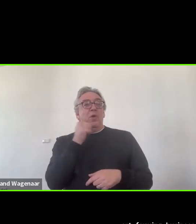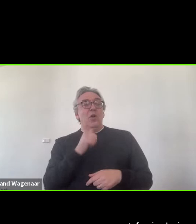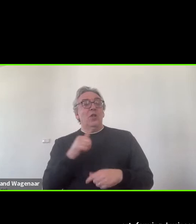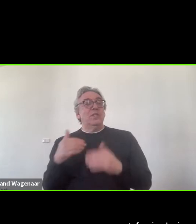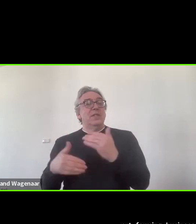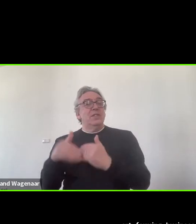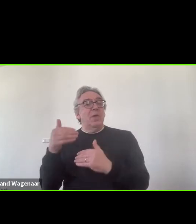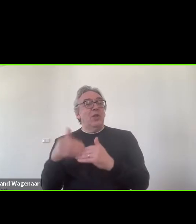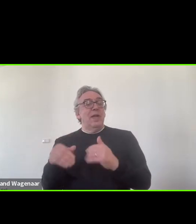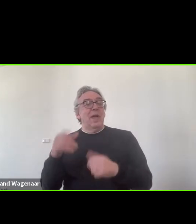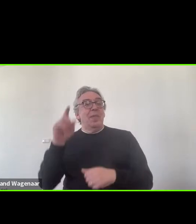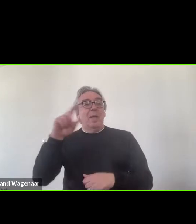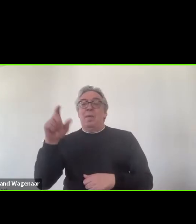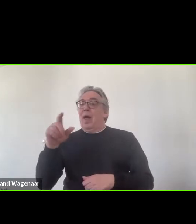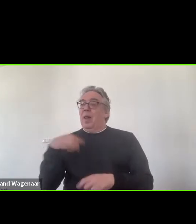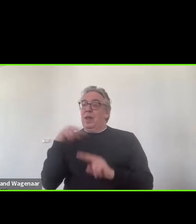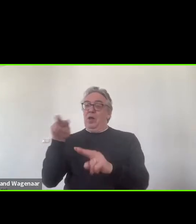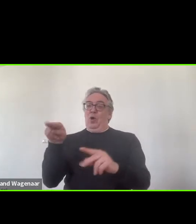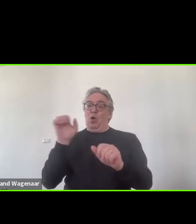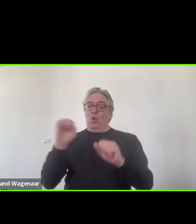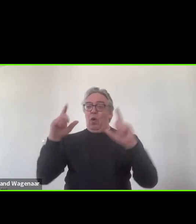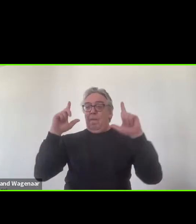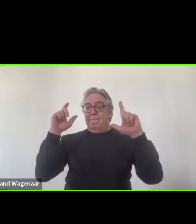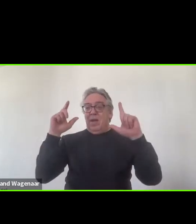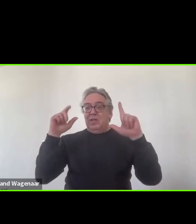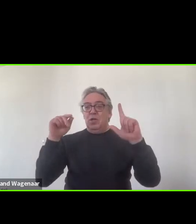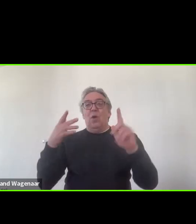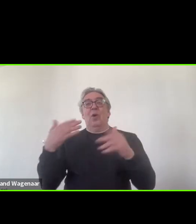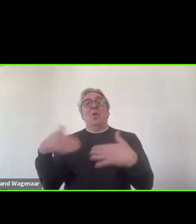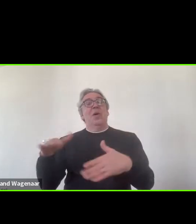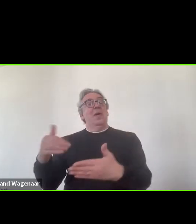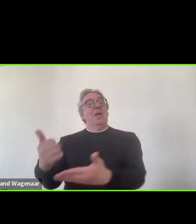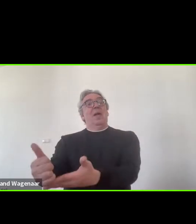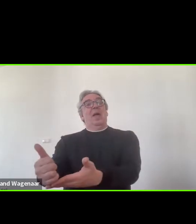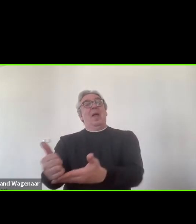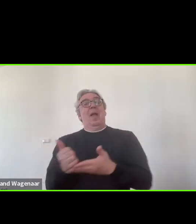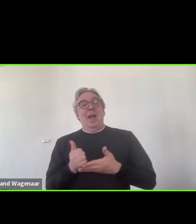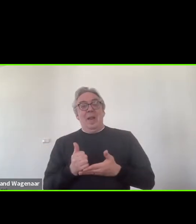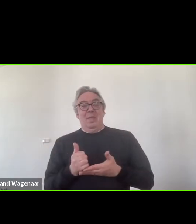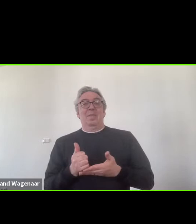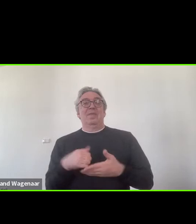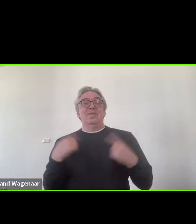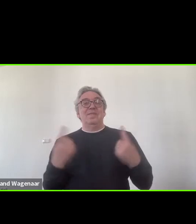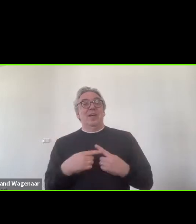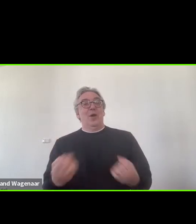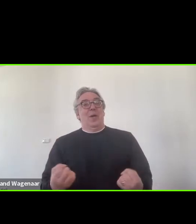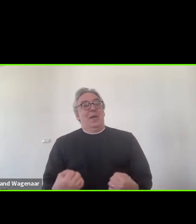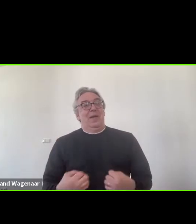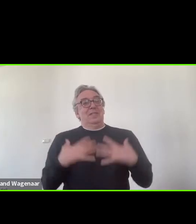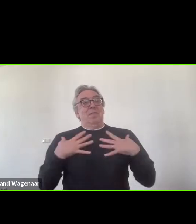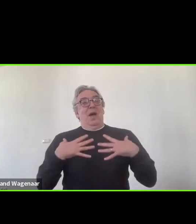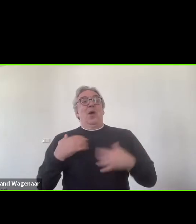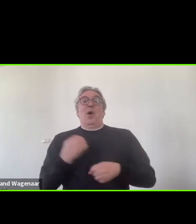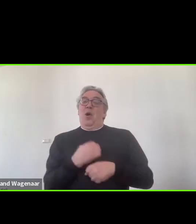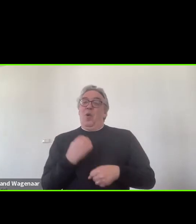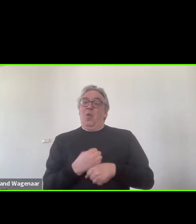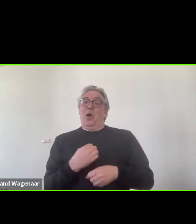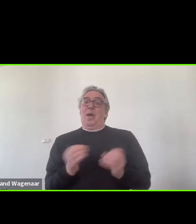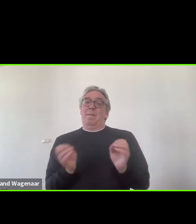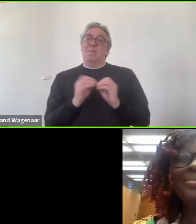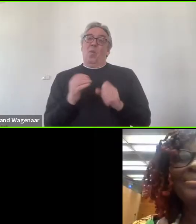Thank you that we will break the barriers. Thank you very much.